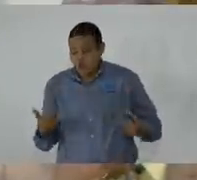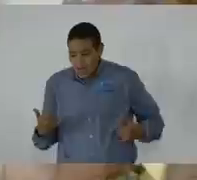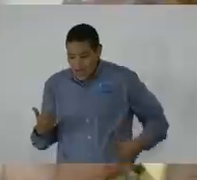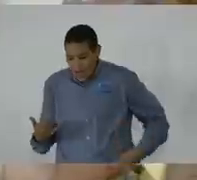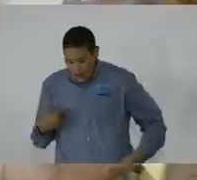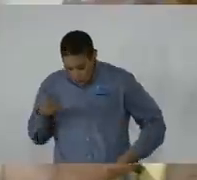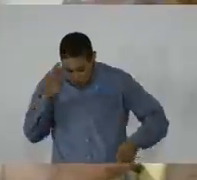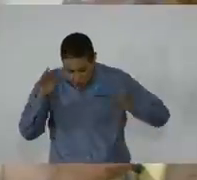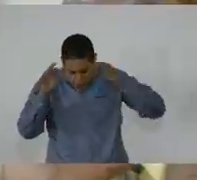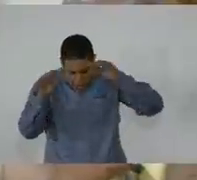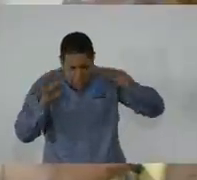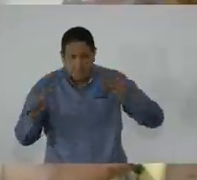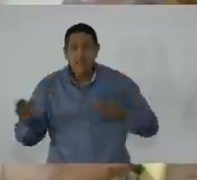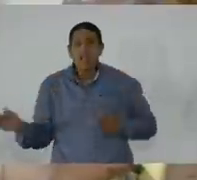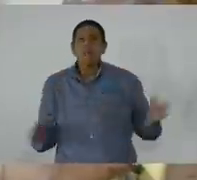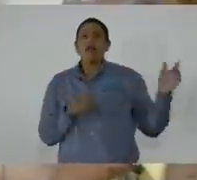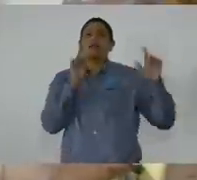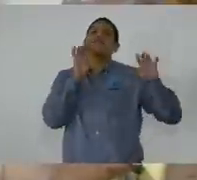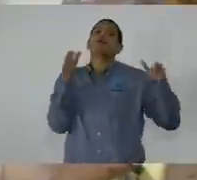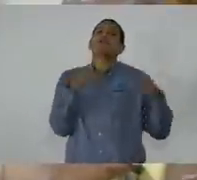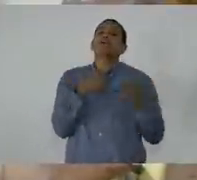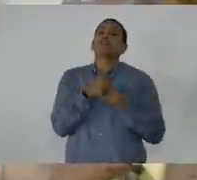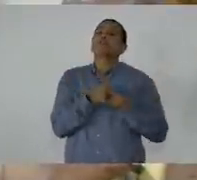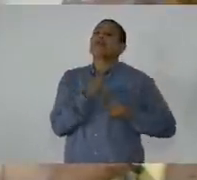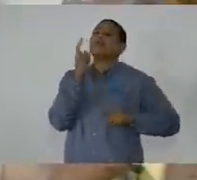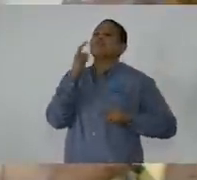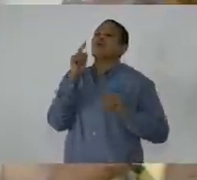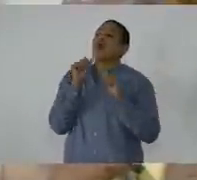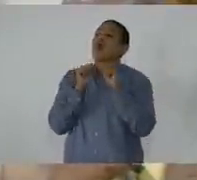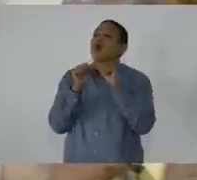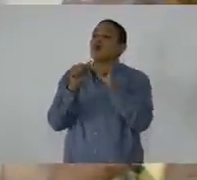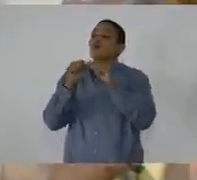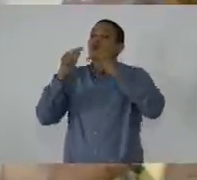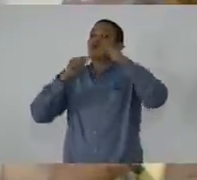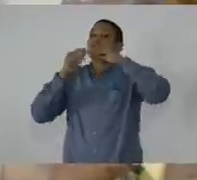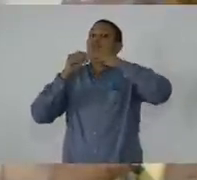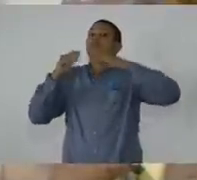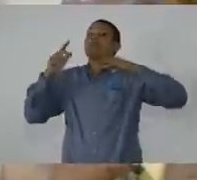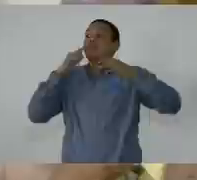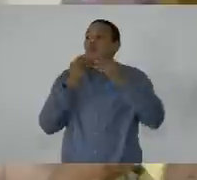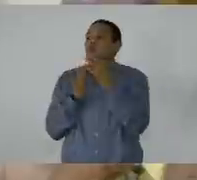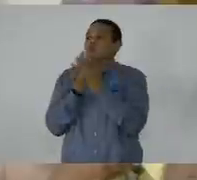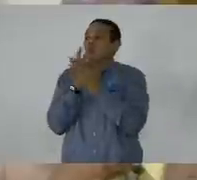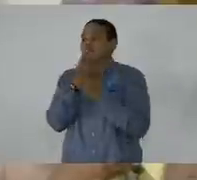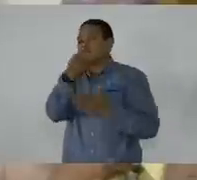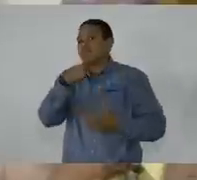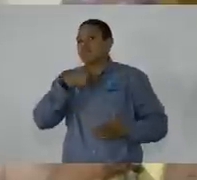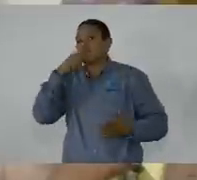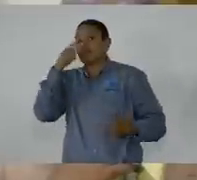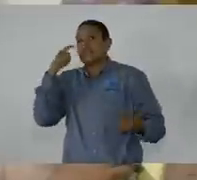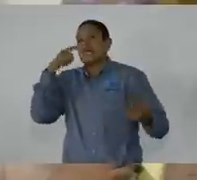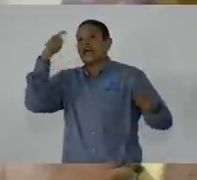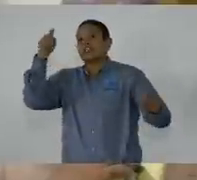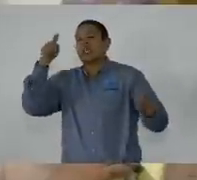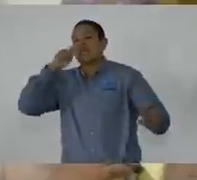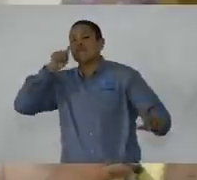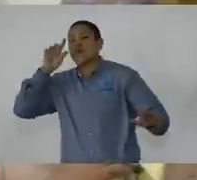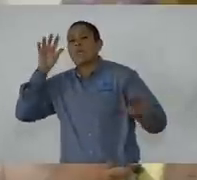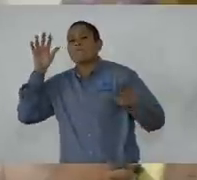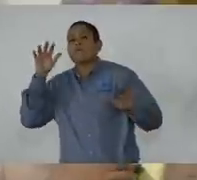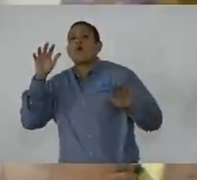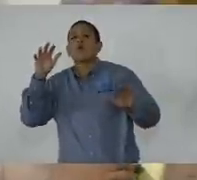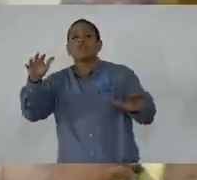will outline the plan for the sector to continue to build on the growth that we have achieved, to bolster